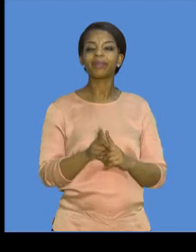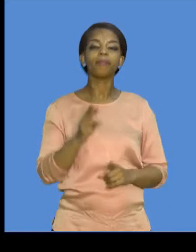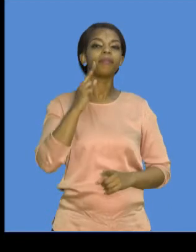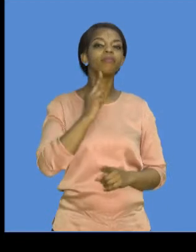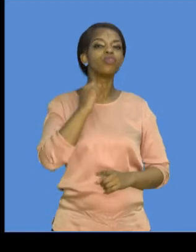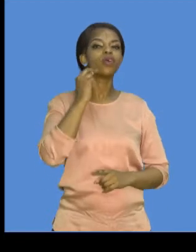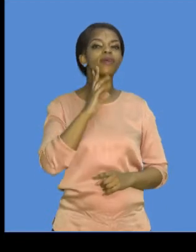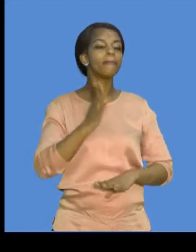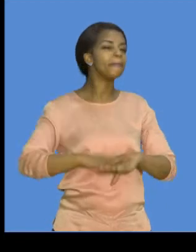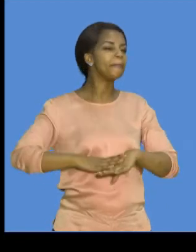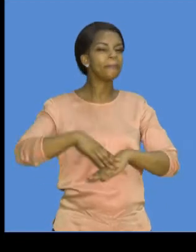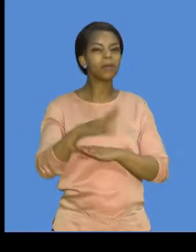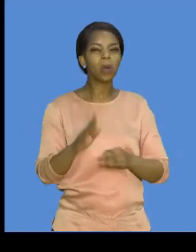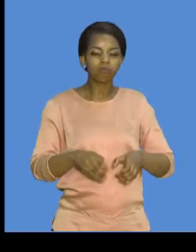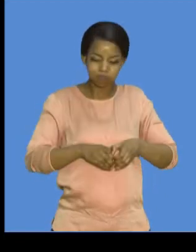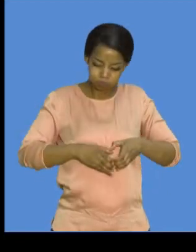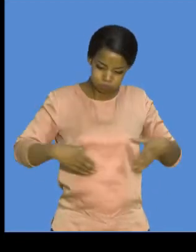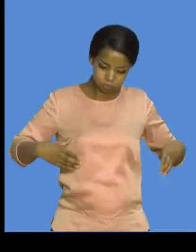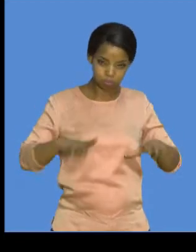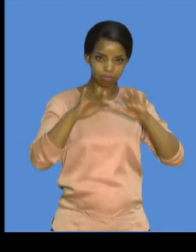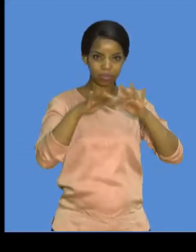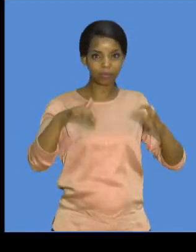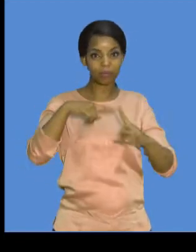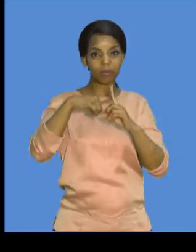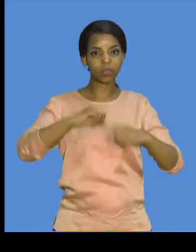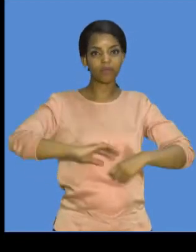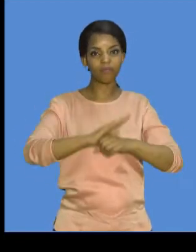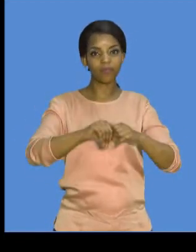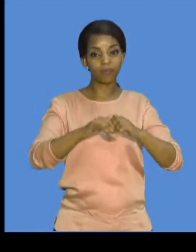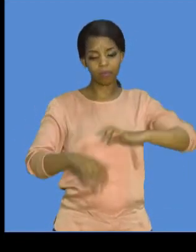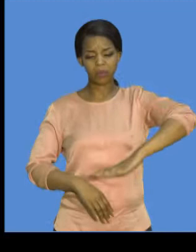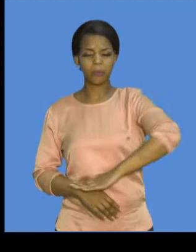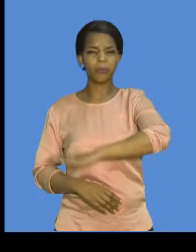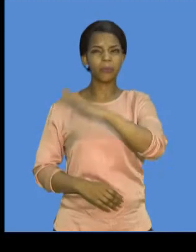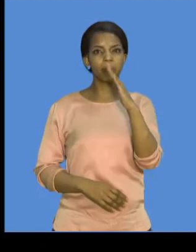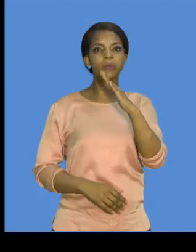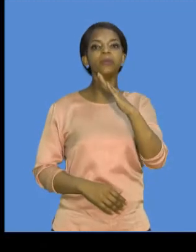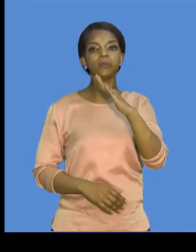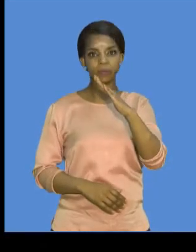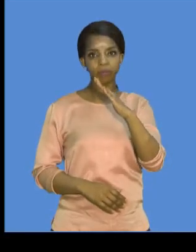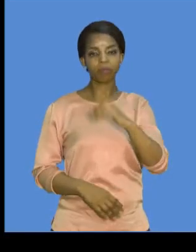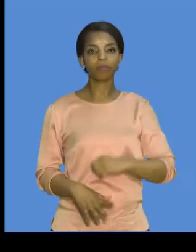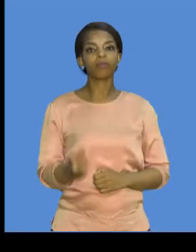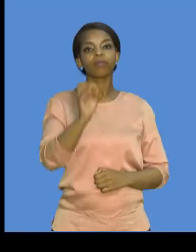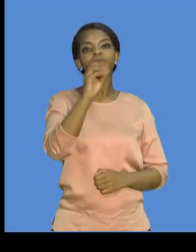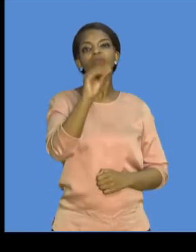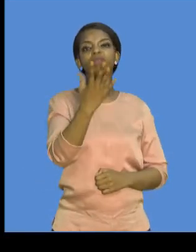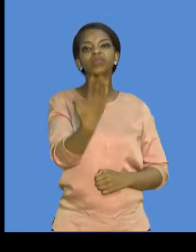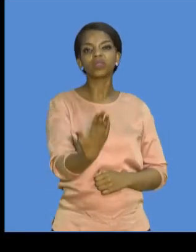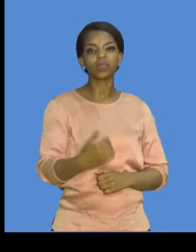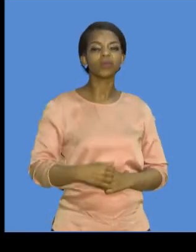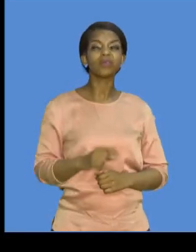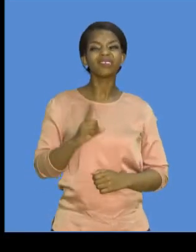see that it takes 1 more month to then double up as well. So what does this